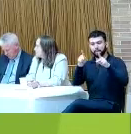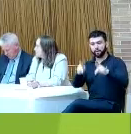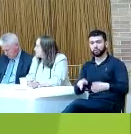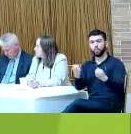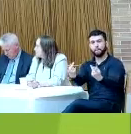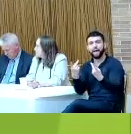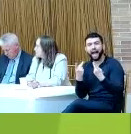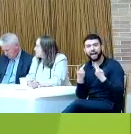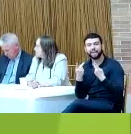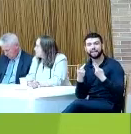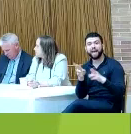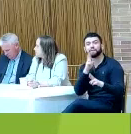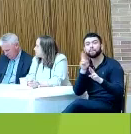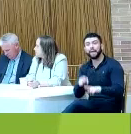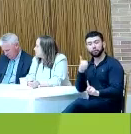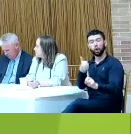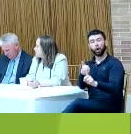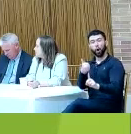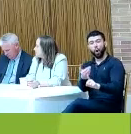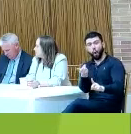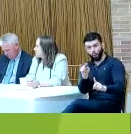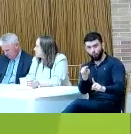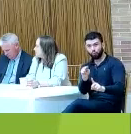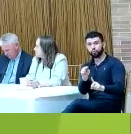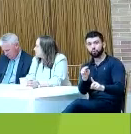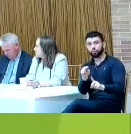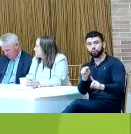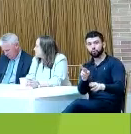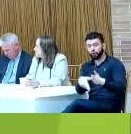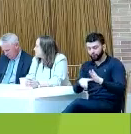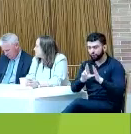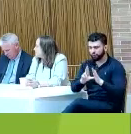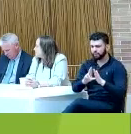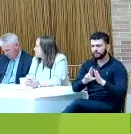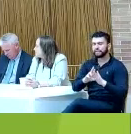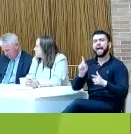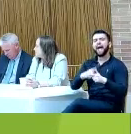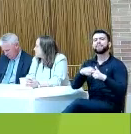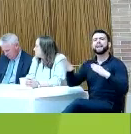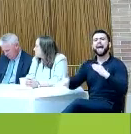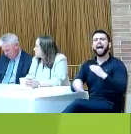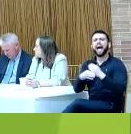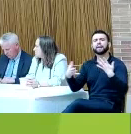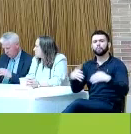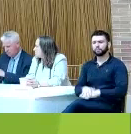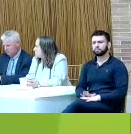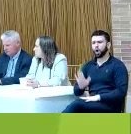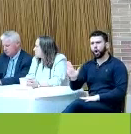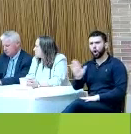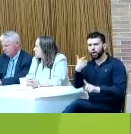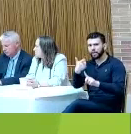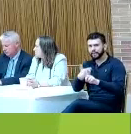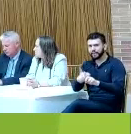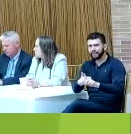review and added that she had been provided with a lease that contains illegal provisions and that's a direct